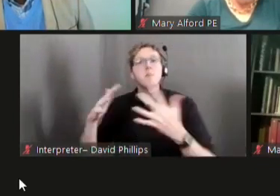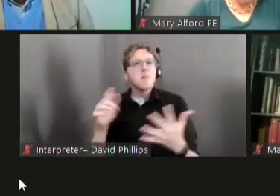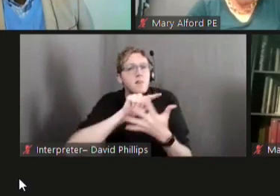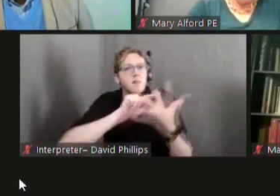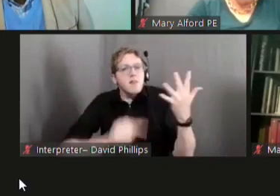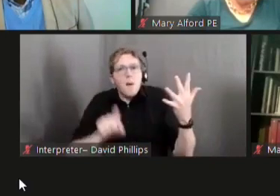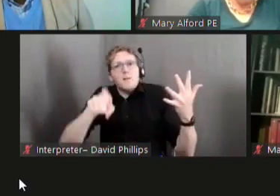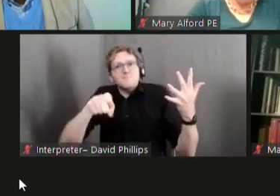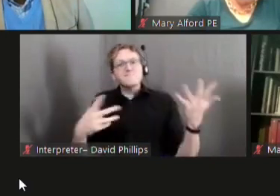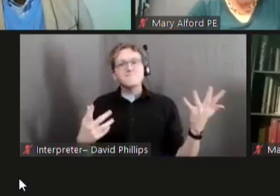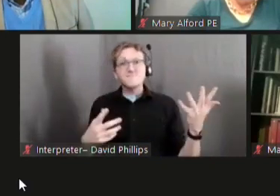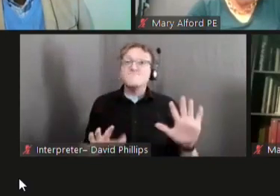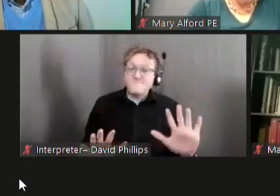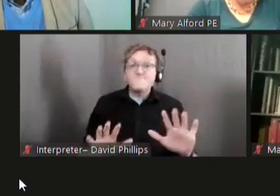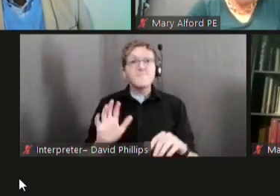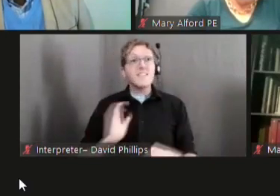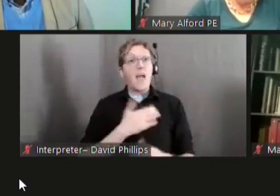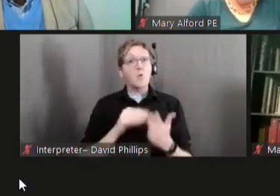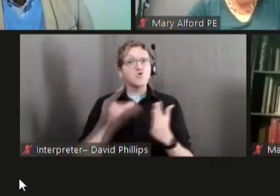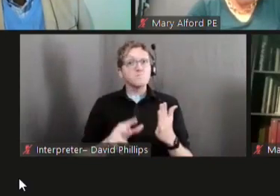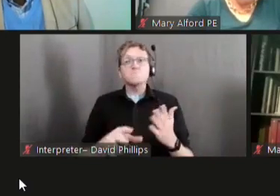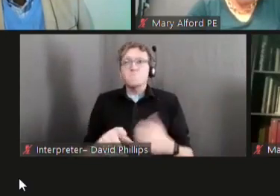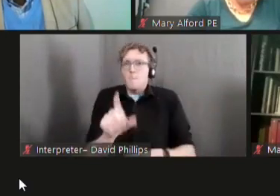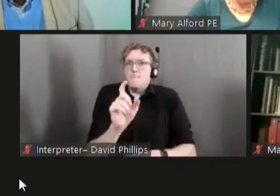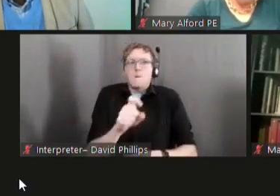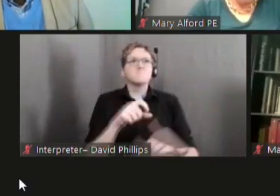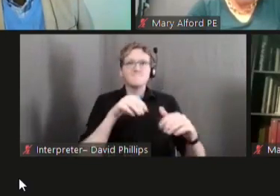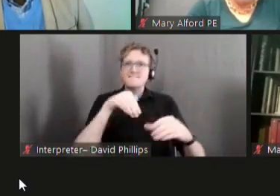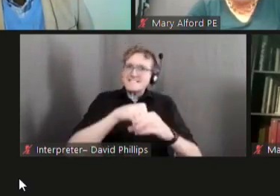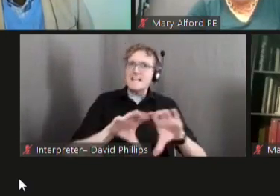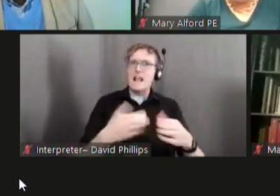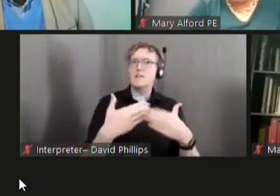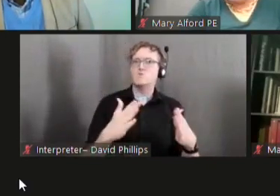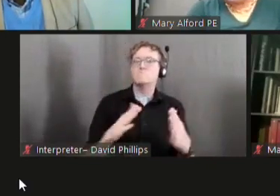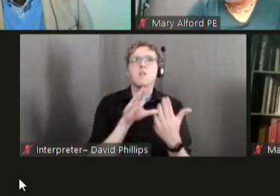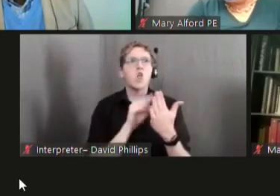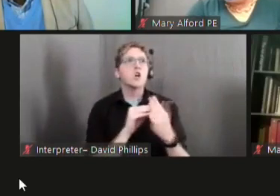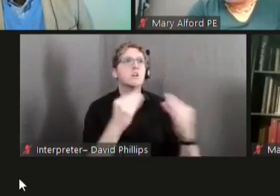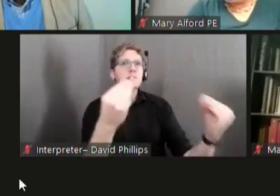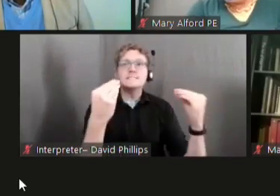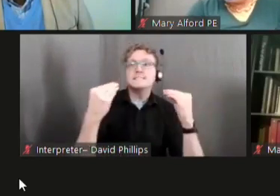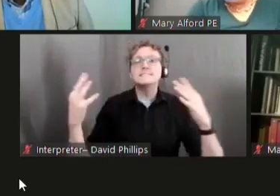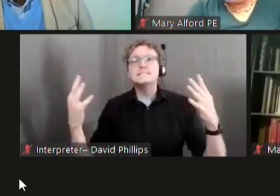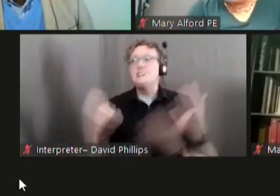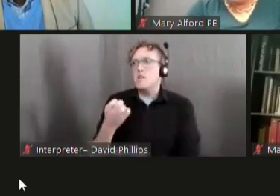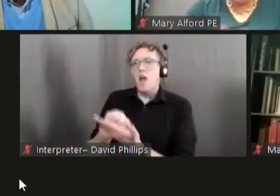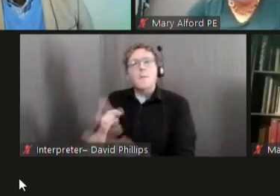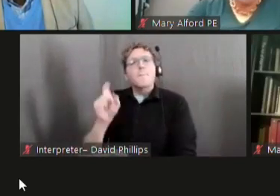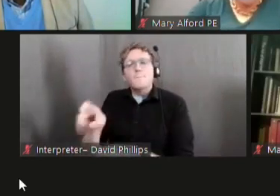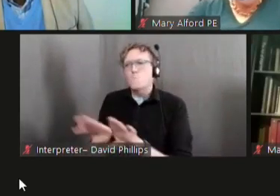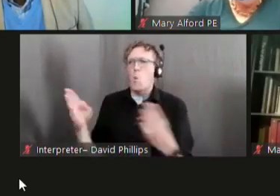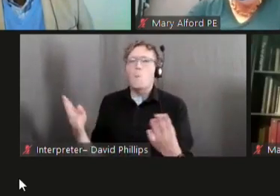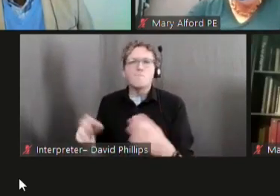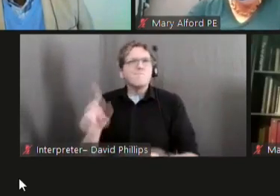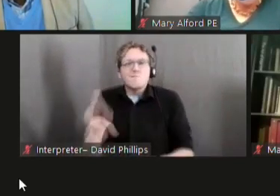be in classrooms and learning in person. They need that. We need to have our economy open, and we need to do those things. I, as a physician,